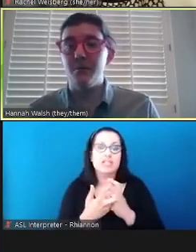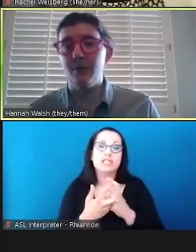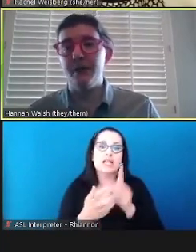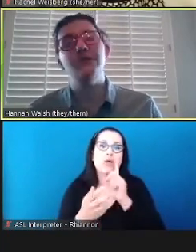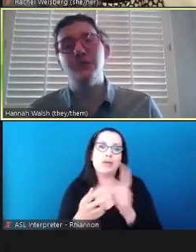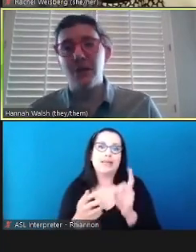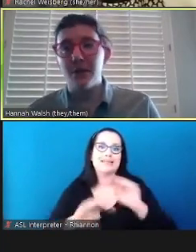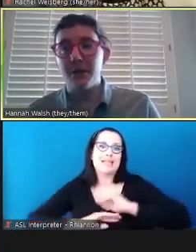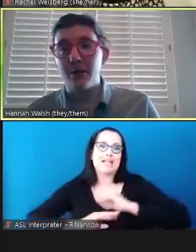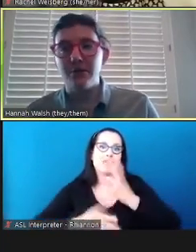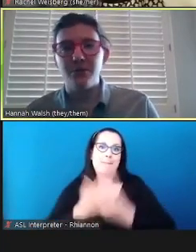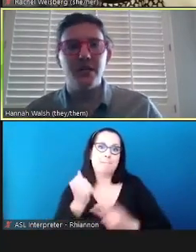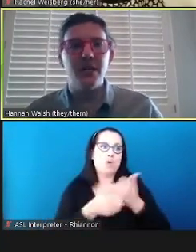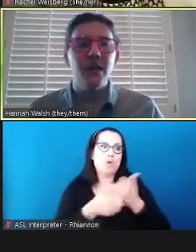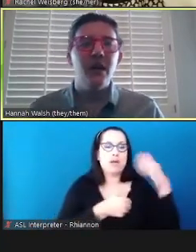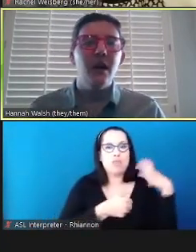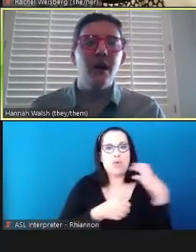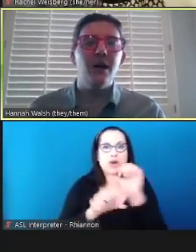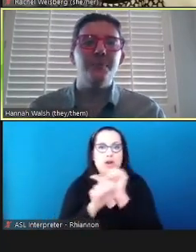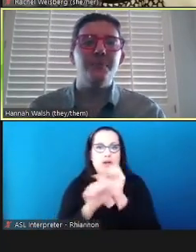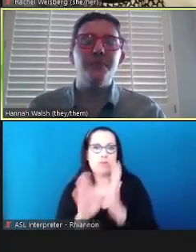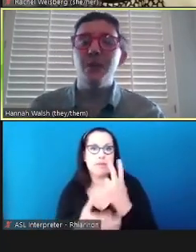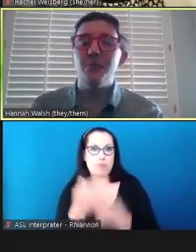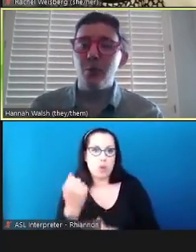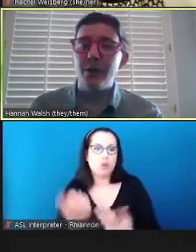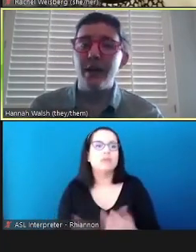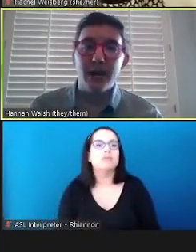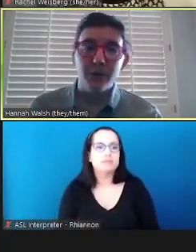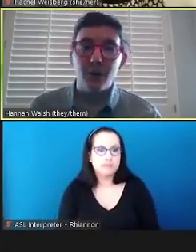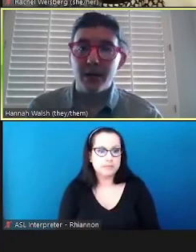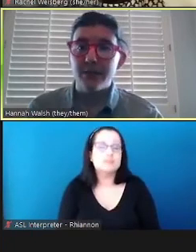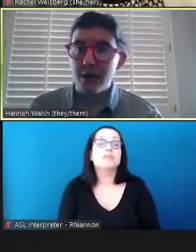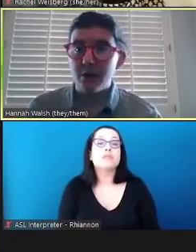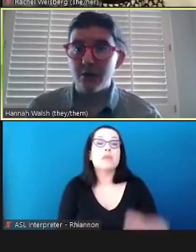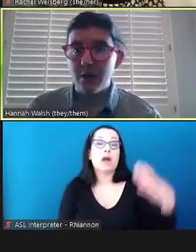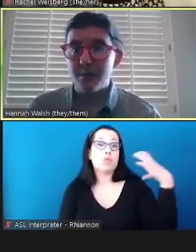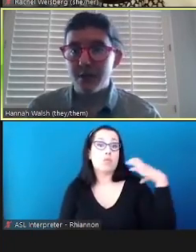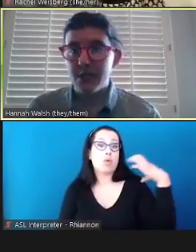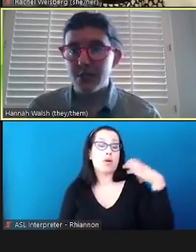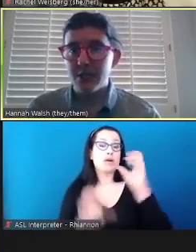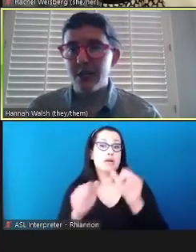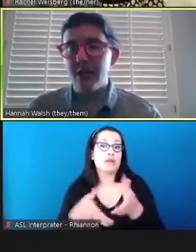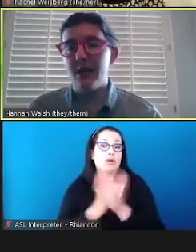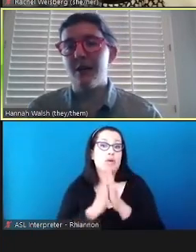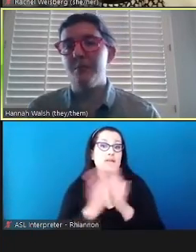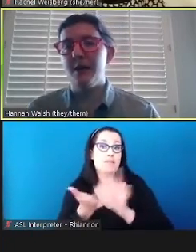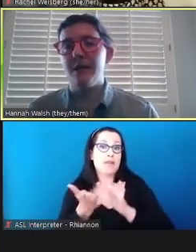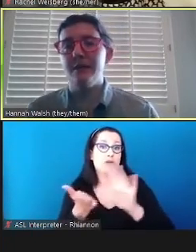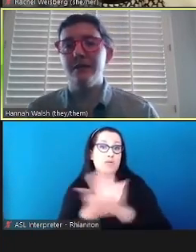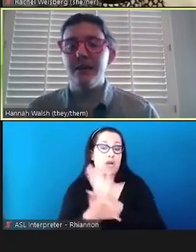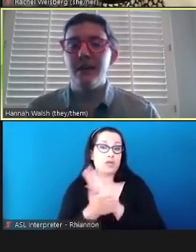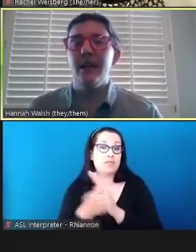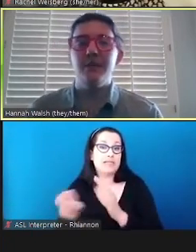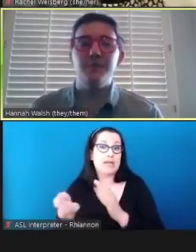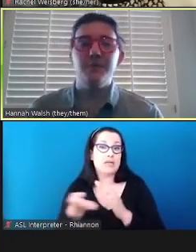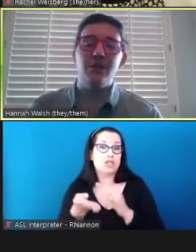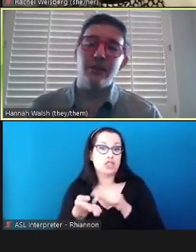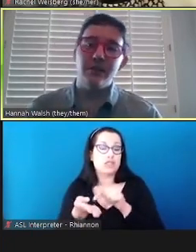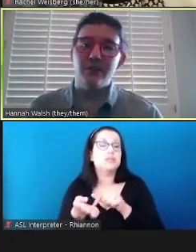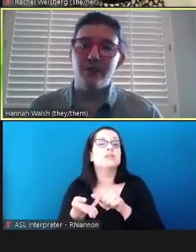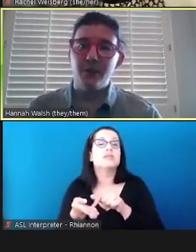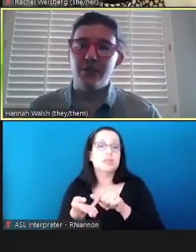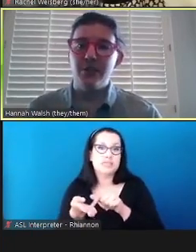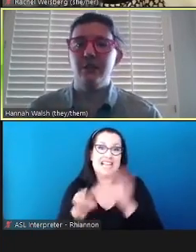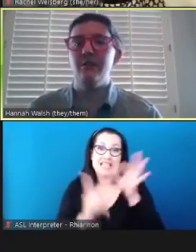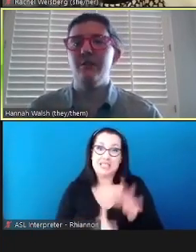the employee. So Jacob in our situation. The employer can request medical documentation because especially